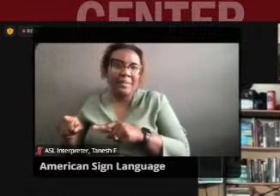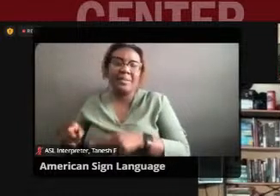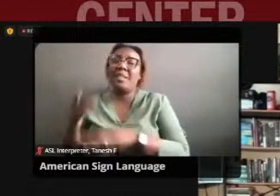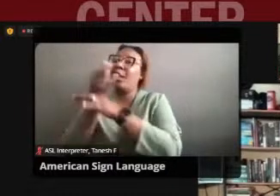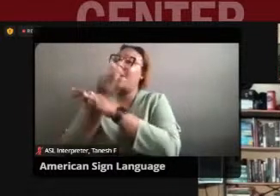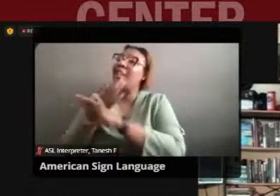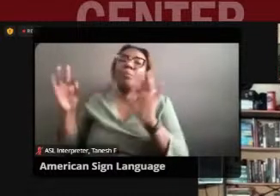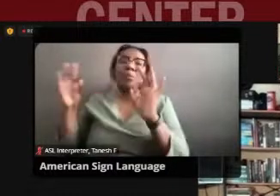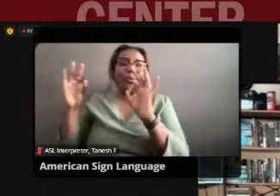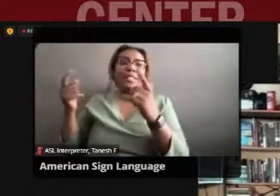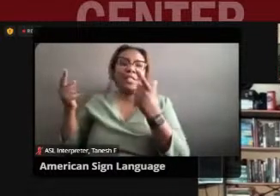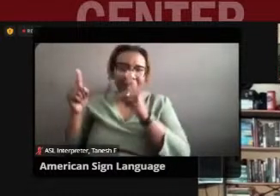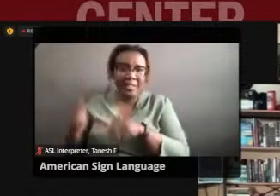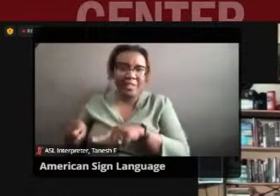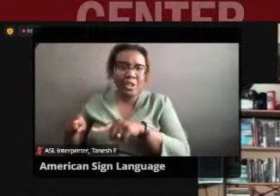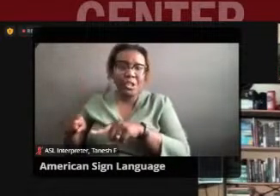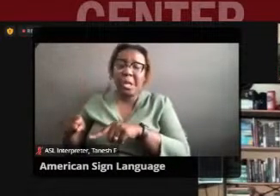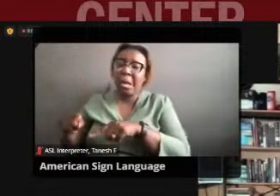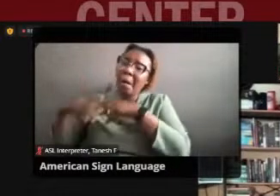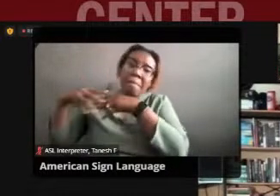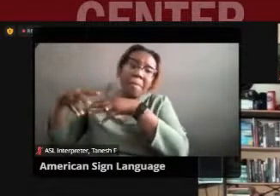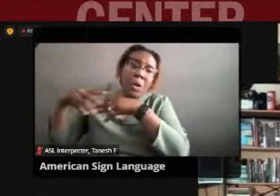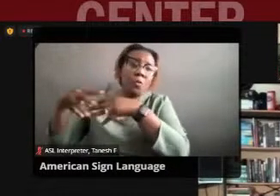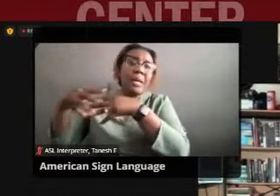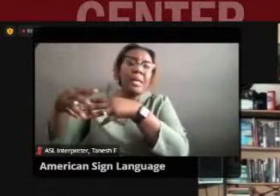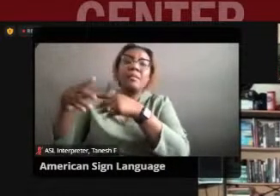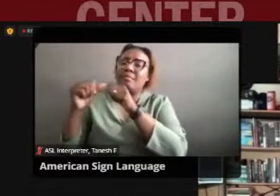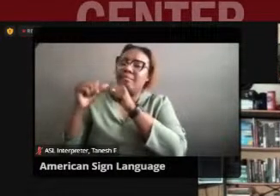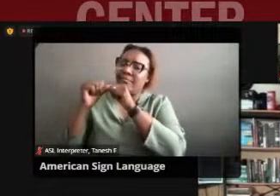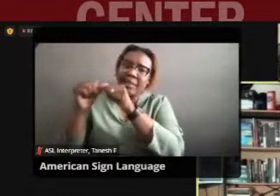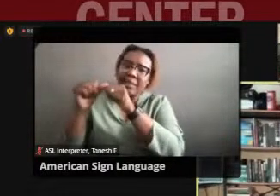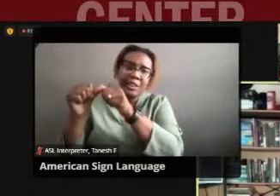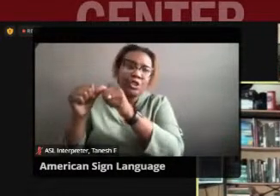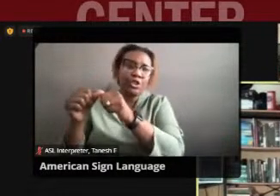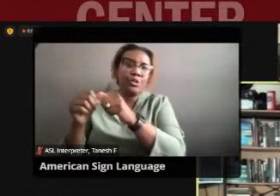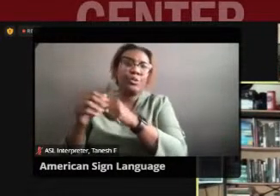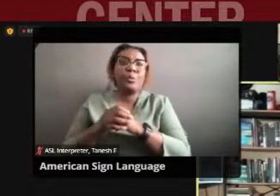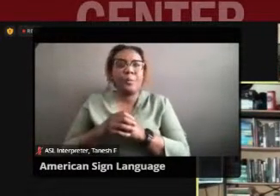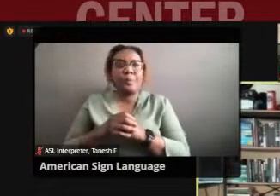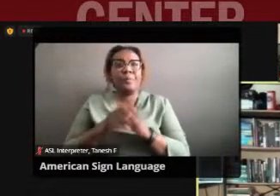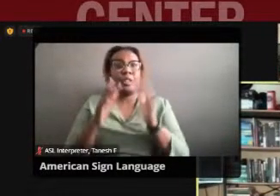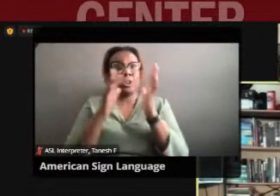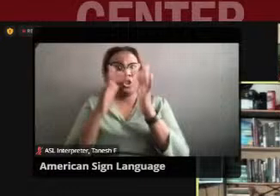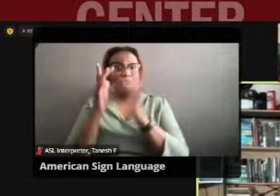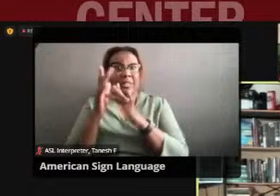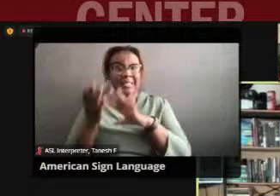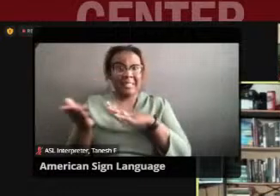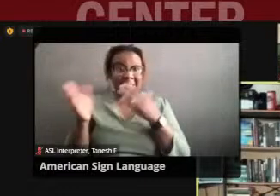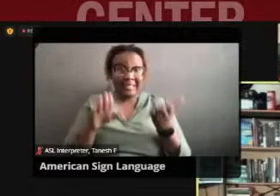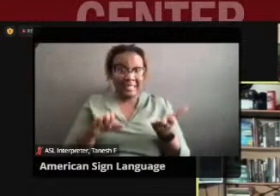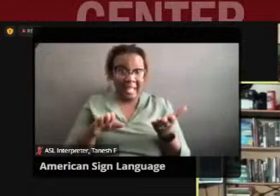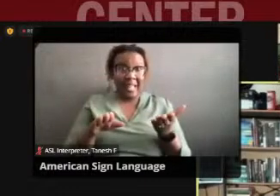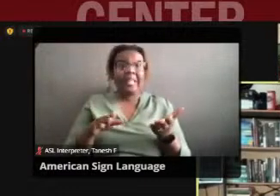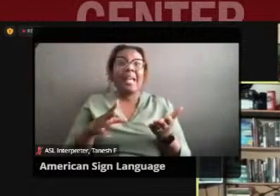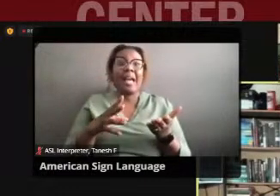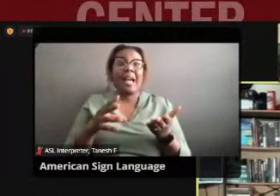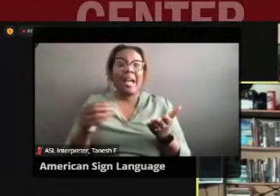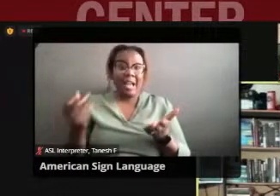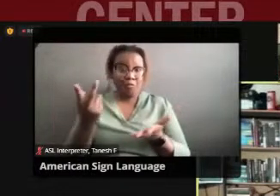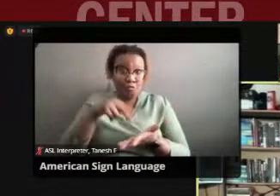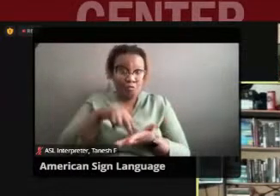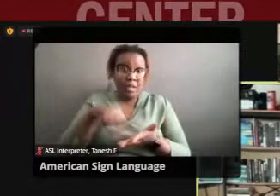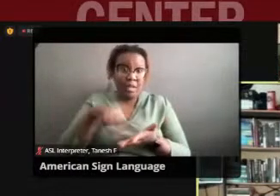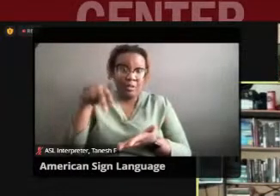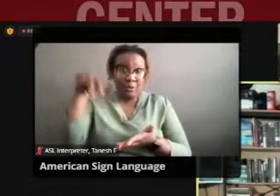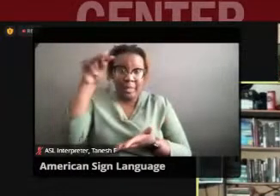continue. Leaders persist. Through his death and resurrection, Jesus shows